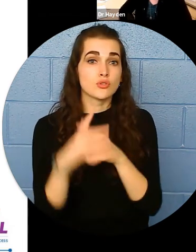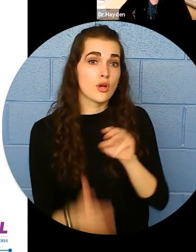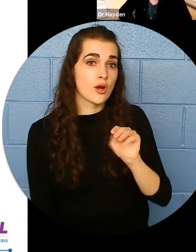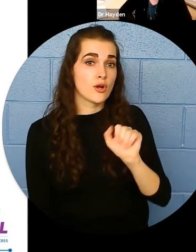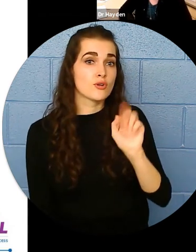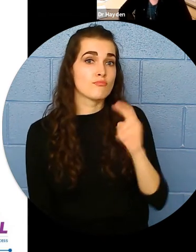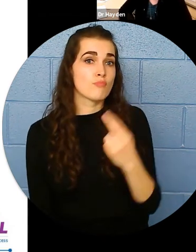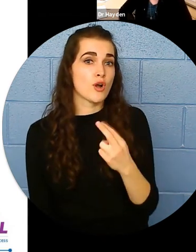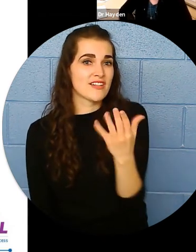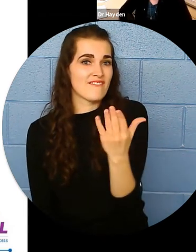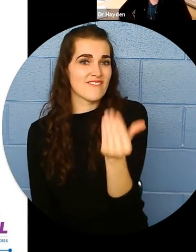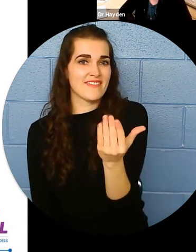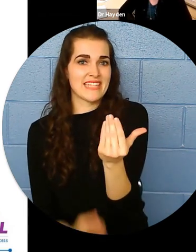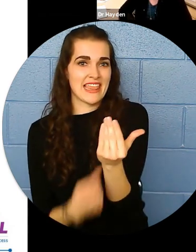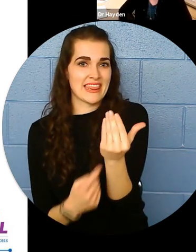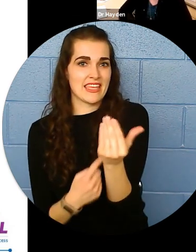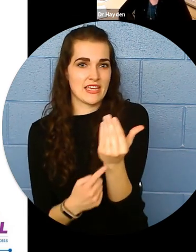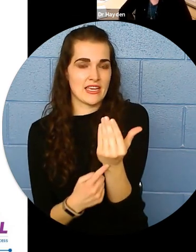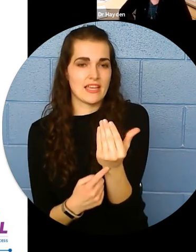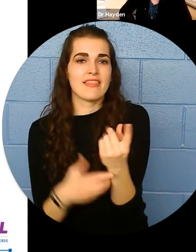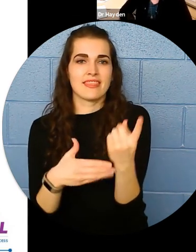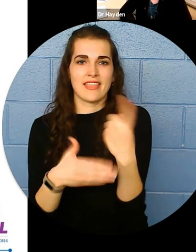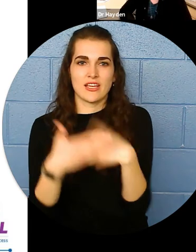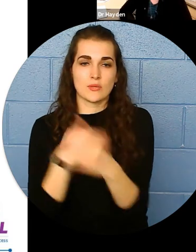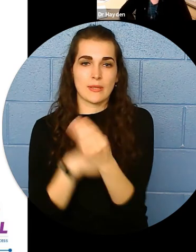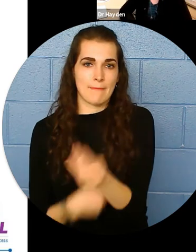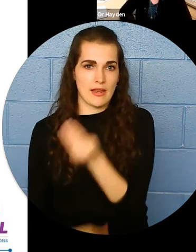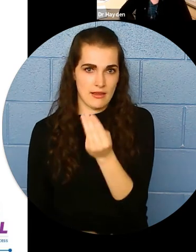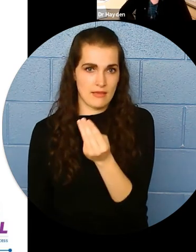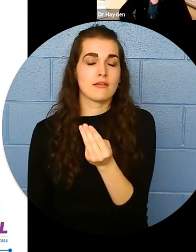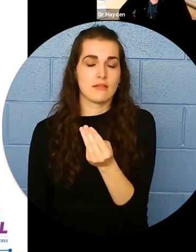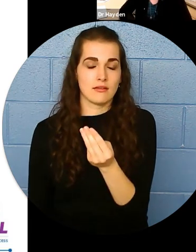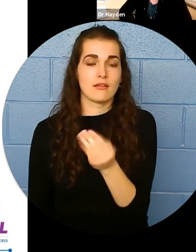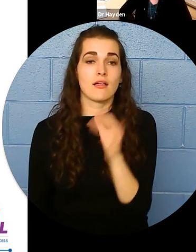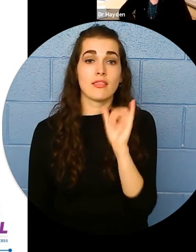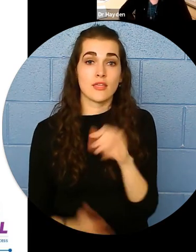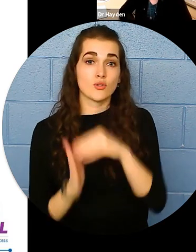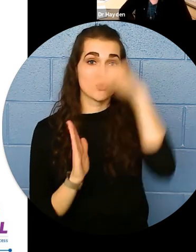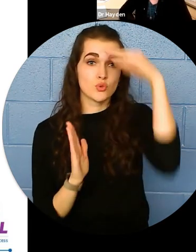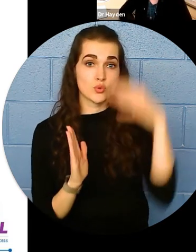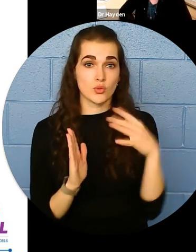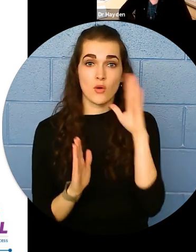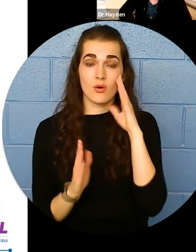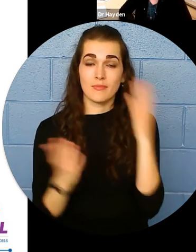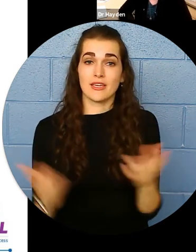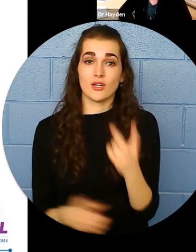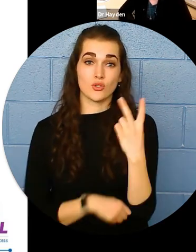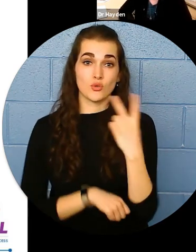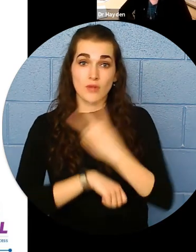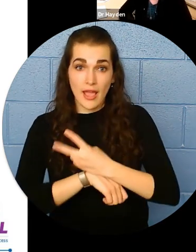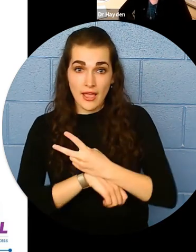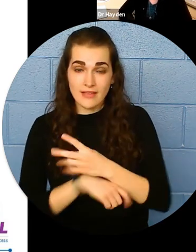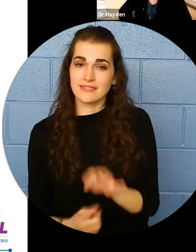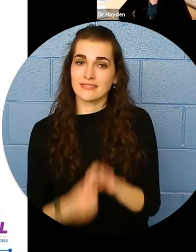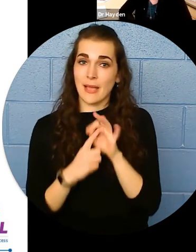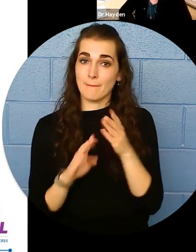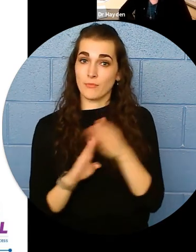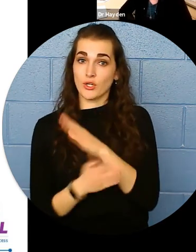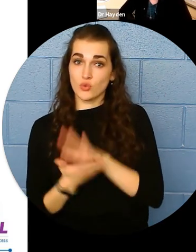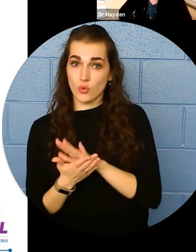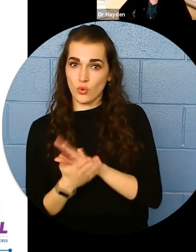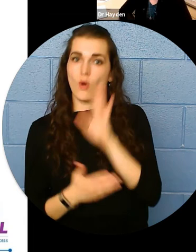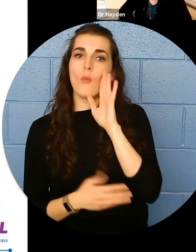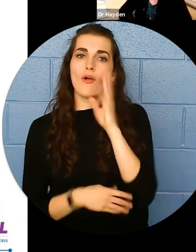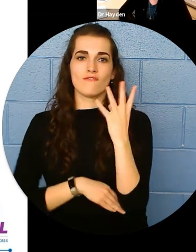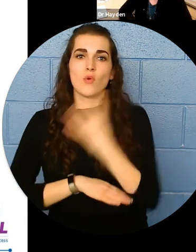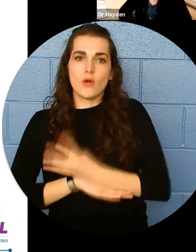March the 2nd, which is next Monday. And again, these students will be here 2 days a week, with the exception of preschool, which will be